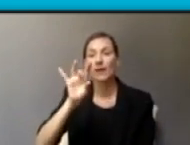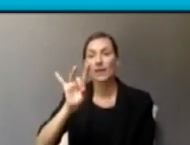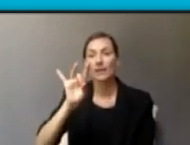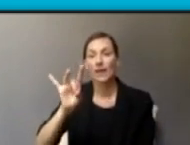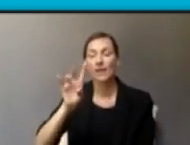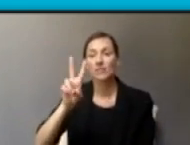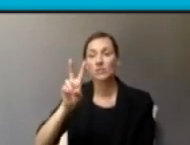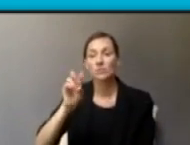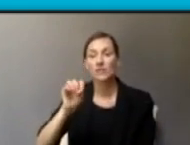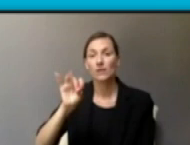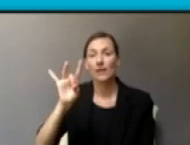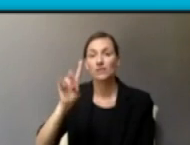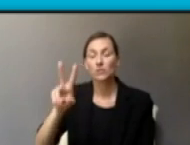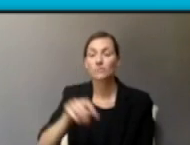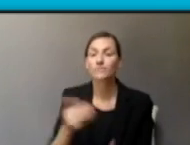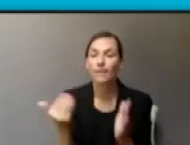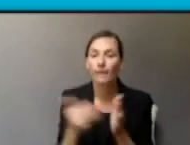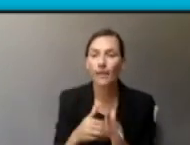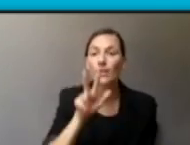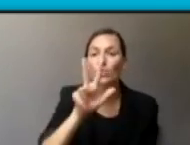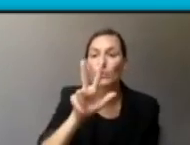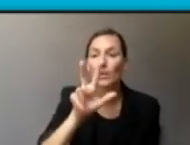313-288-2082. Again, that number is